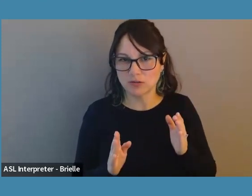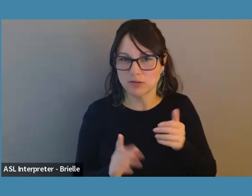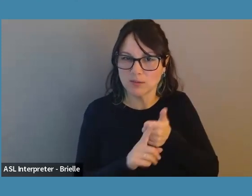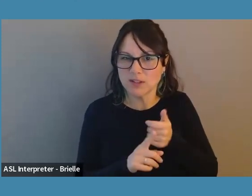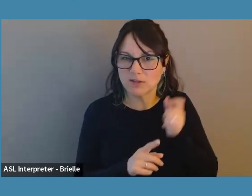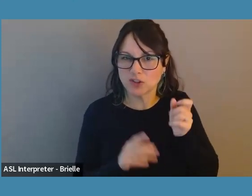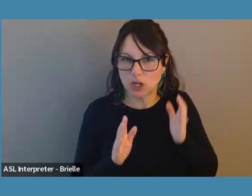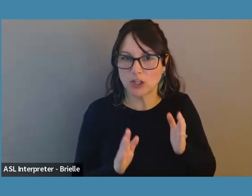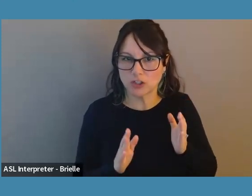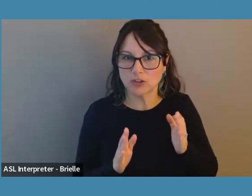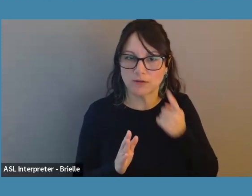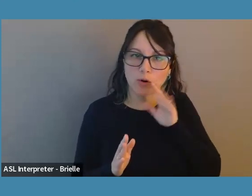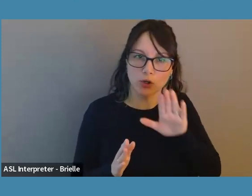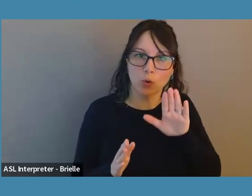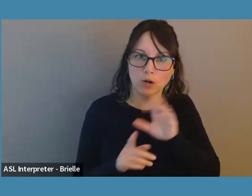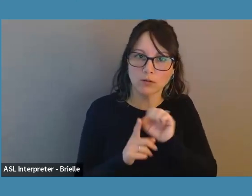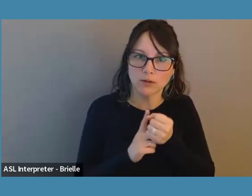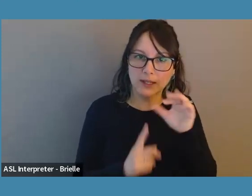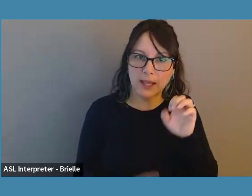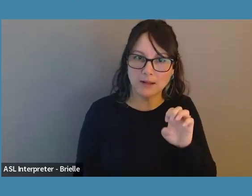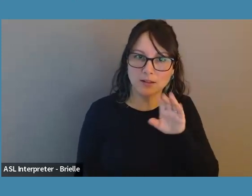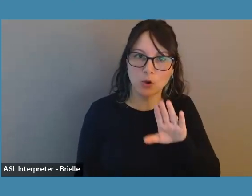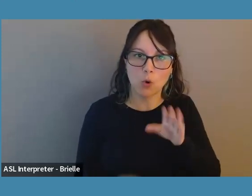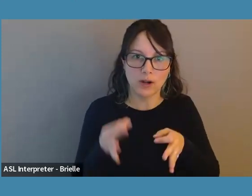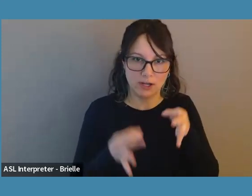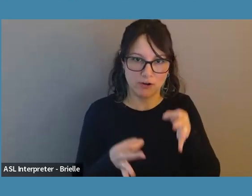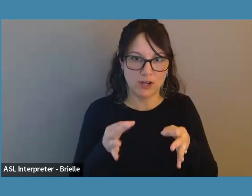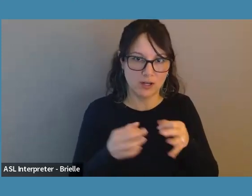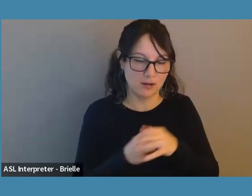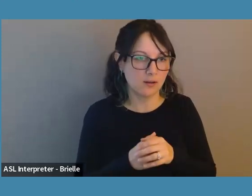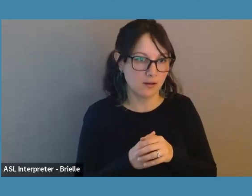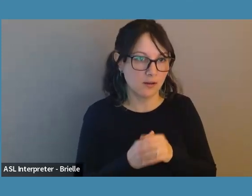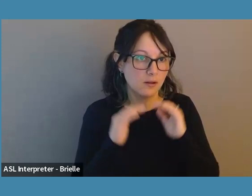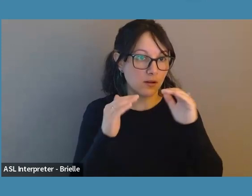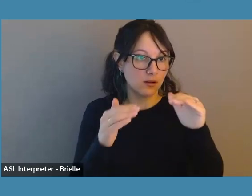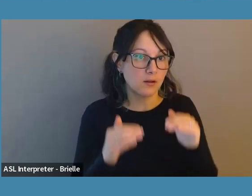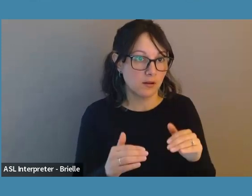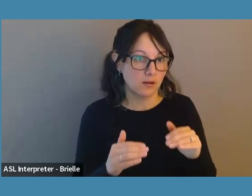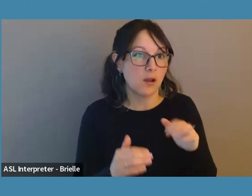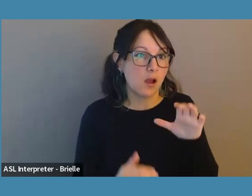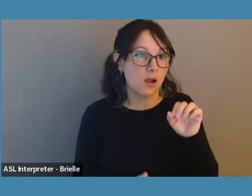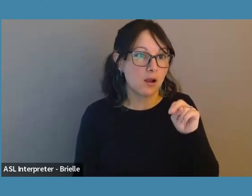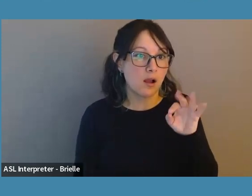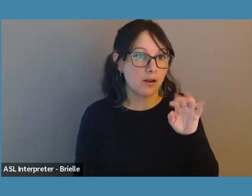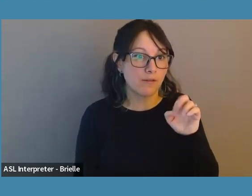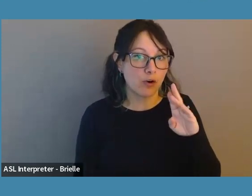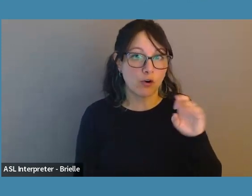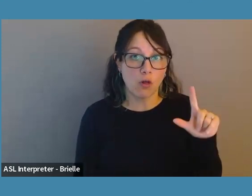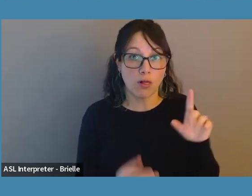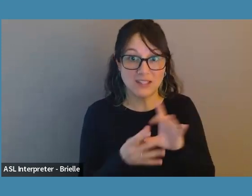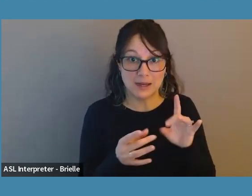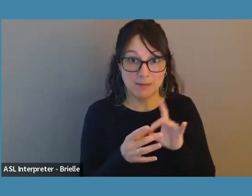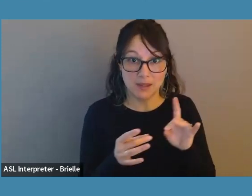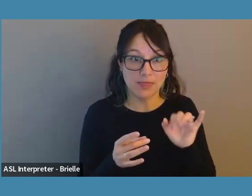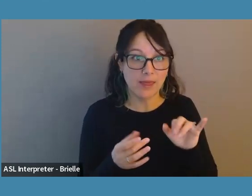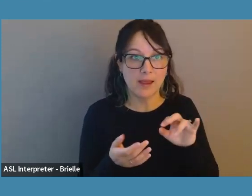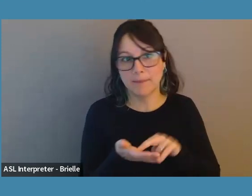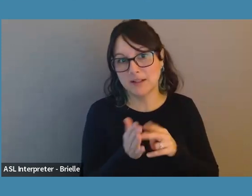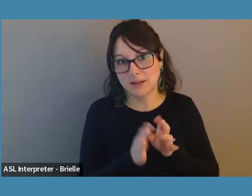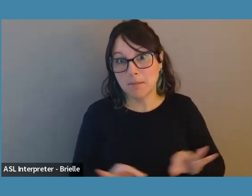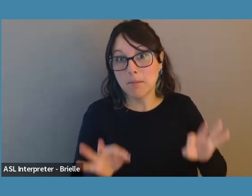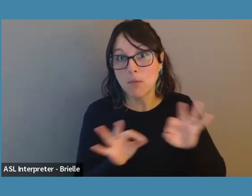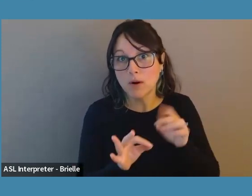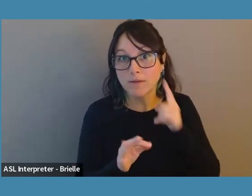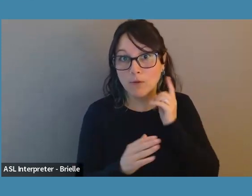the judge of your case and your hearing. And then a conferral statement is something that is important for motions